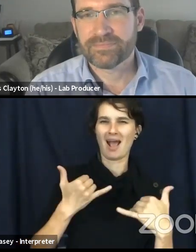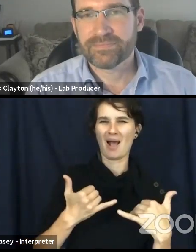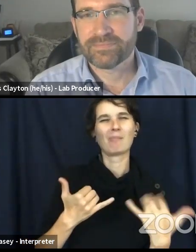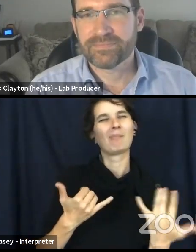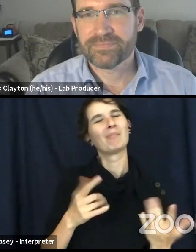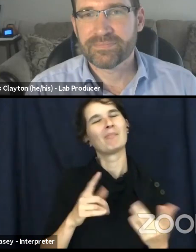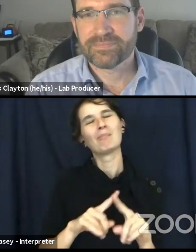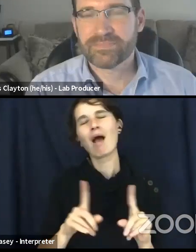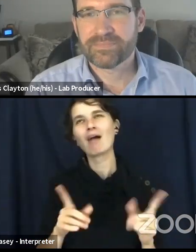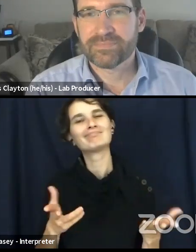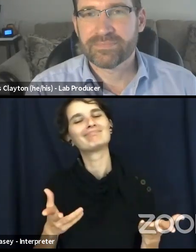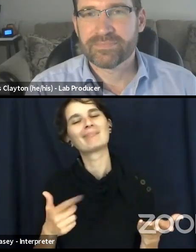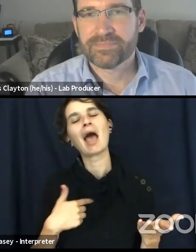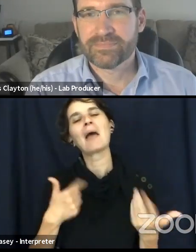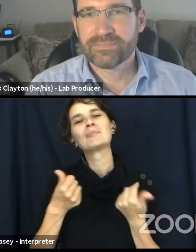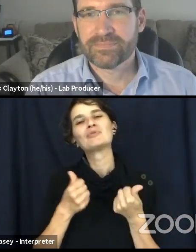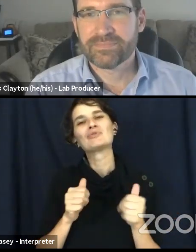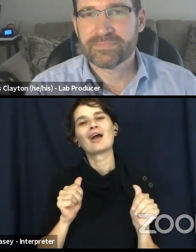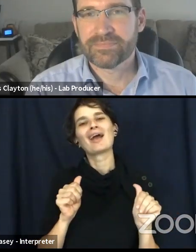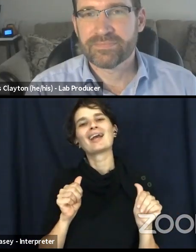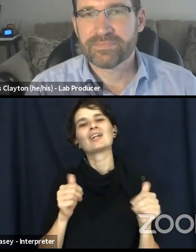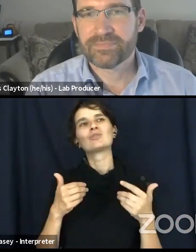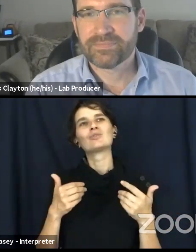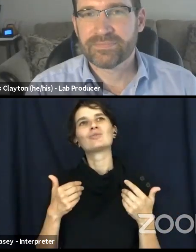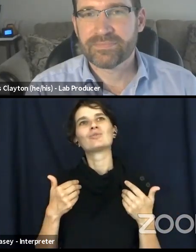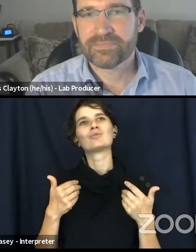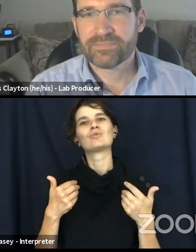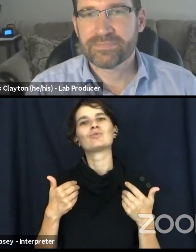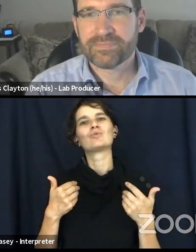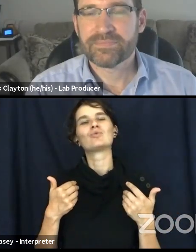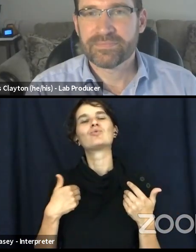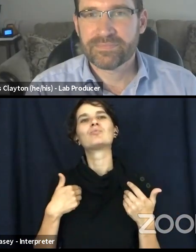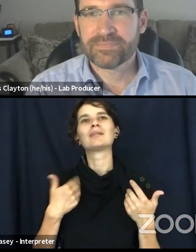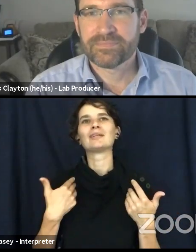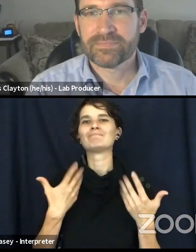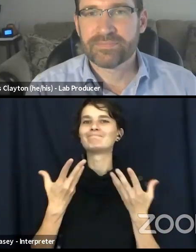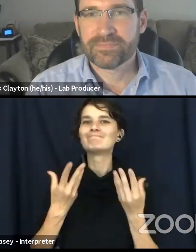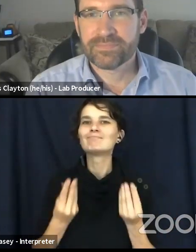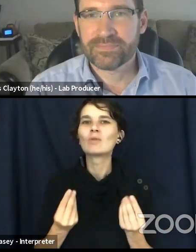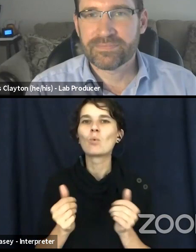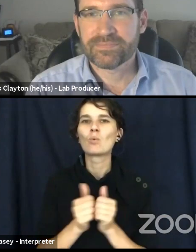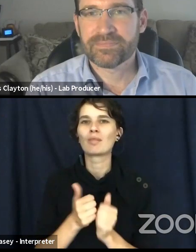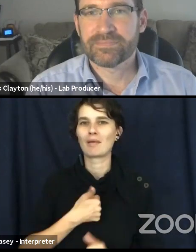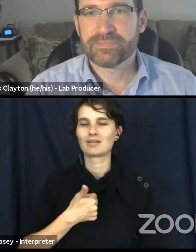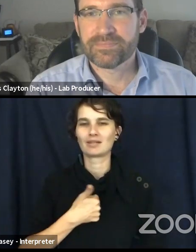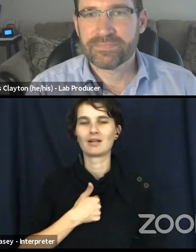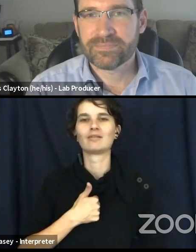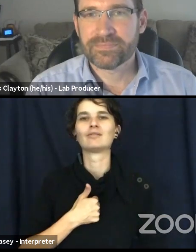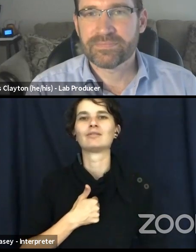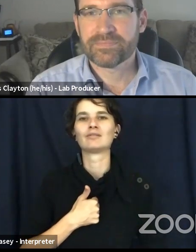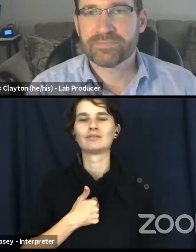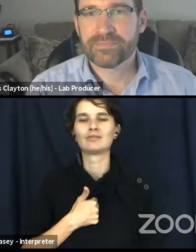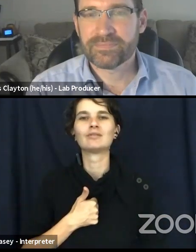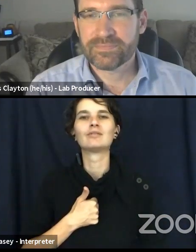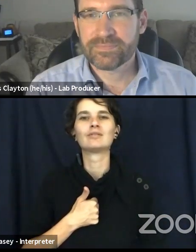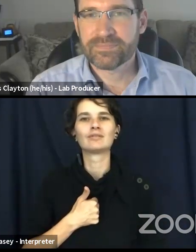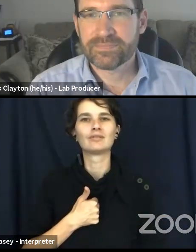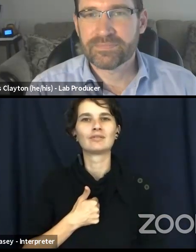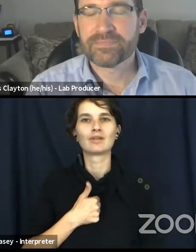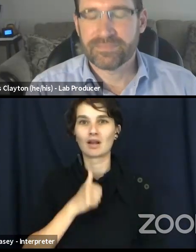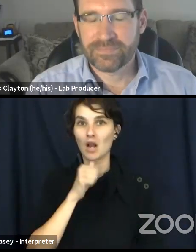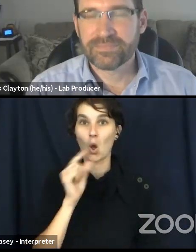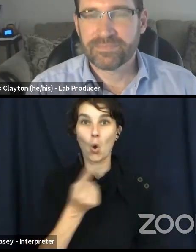I'm trying to be, have the discipline to be generous with myself so that like, you know, it's not like the only thing,